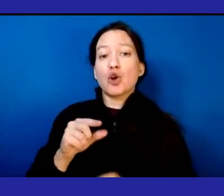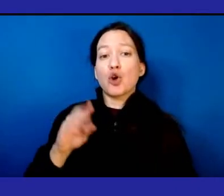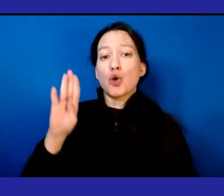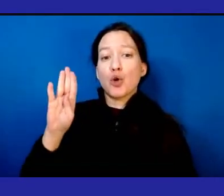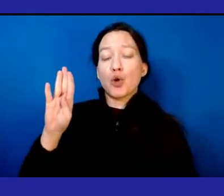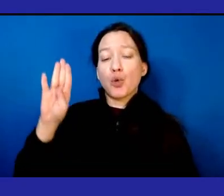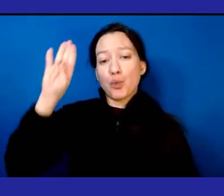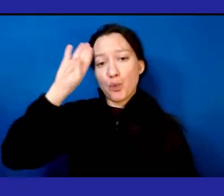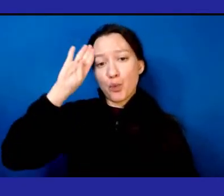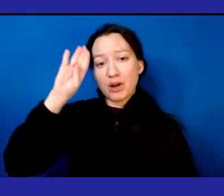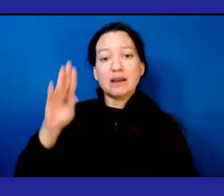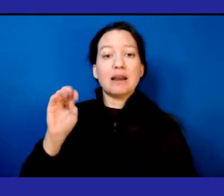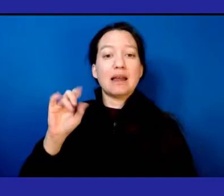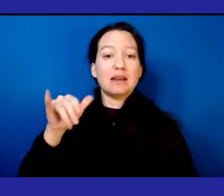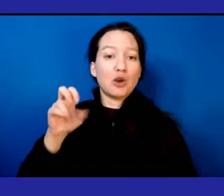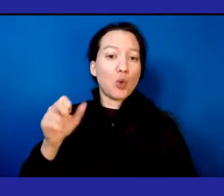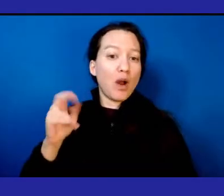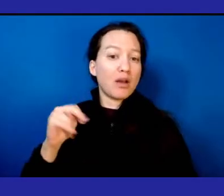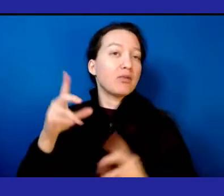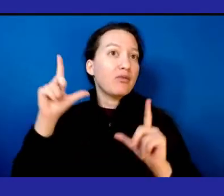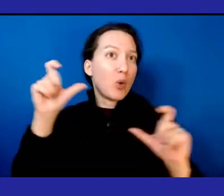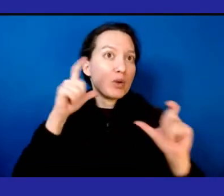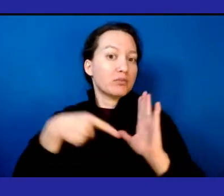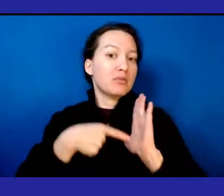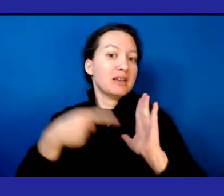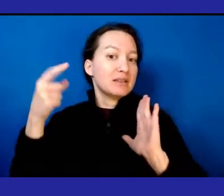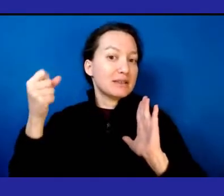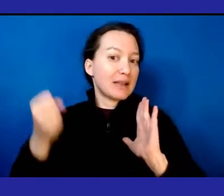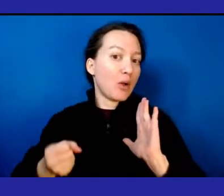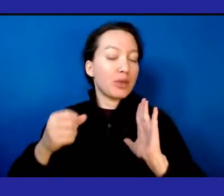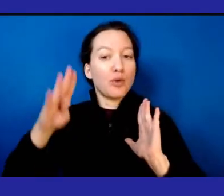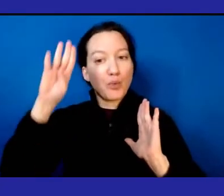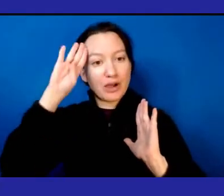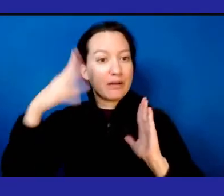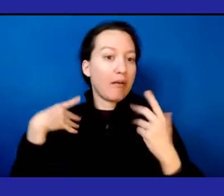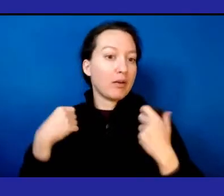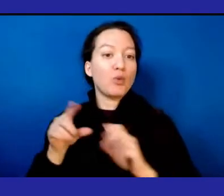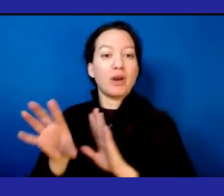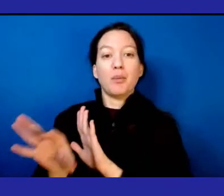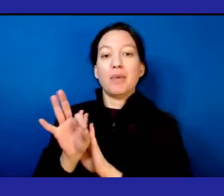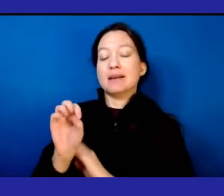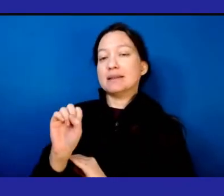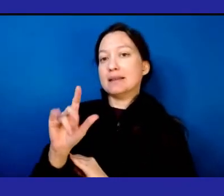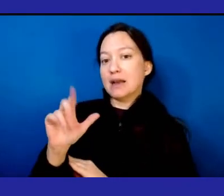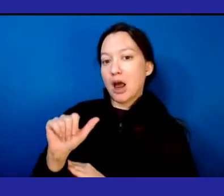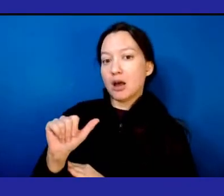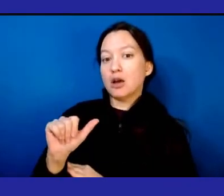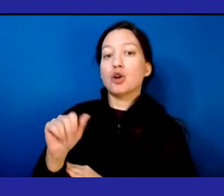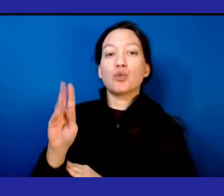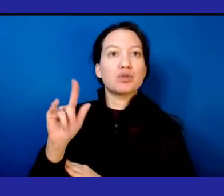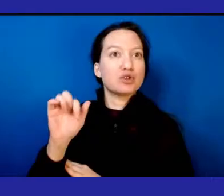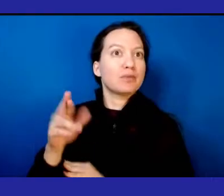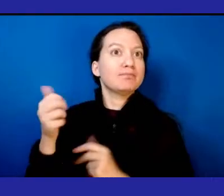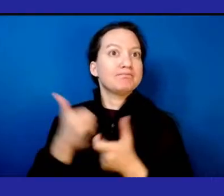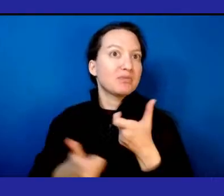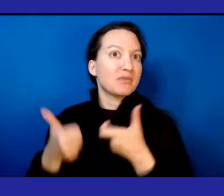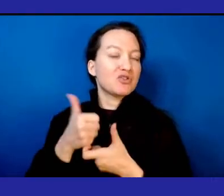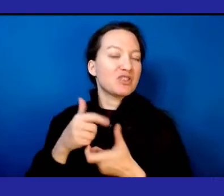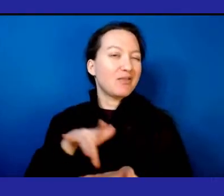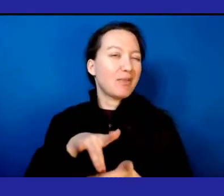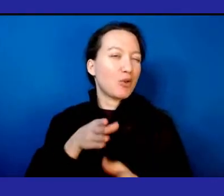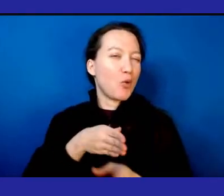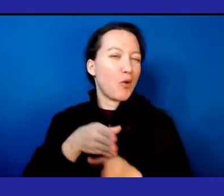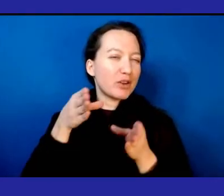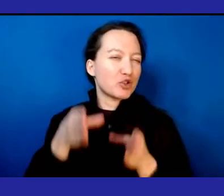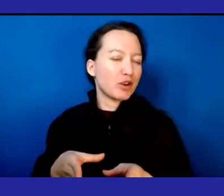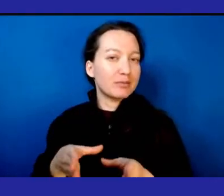South Brooklyn Health. We appointed Selwina Brewster, who many people know as the Chief Medical Officer. She's wonderful